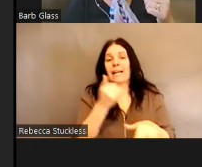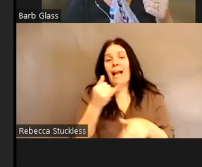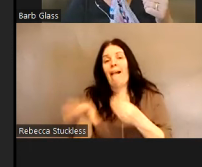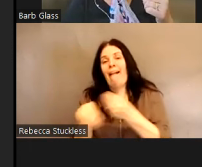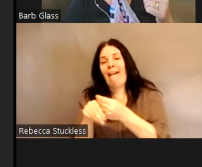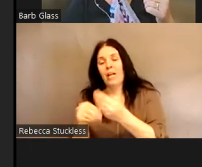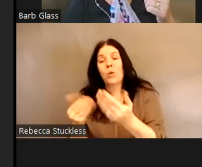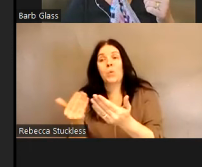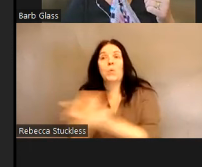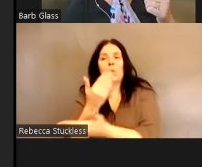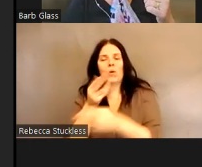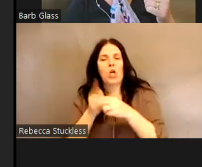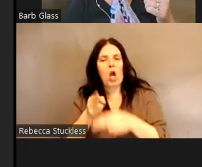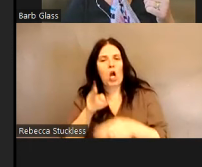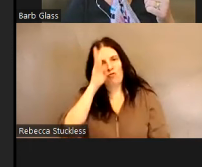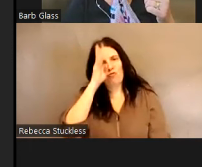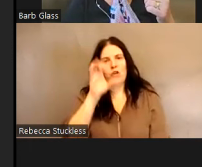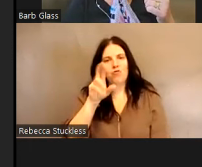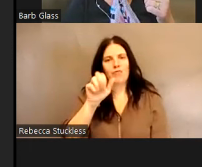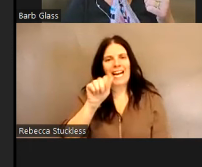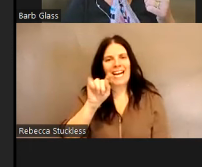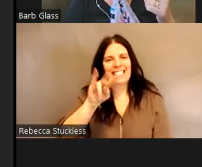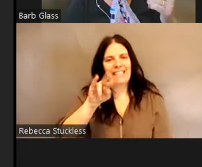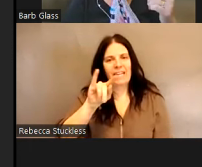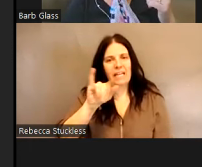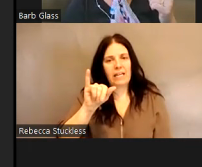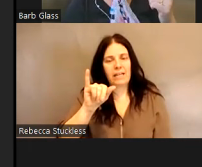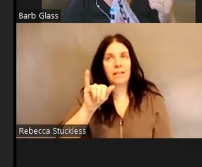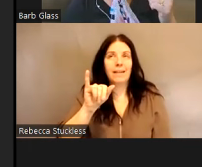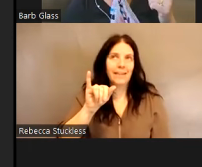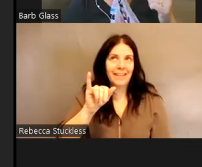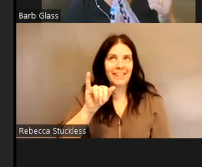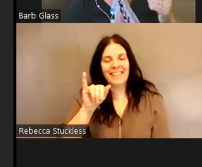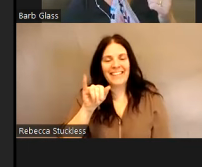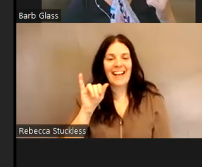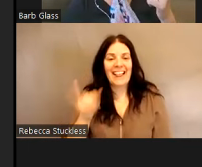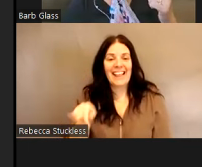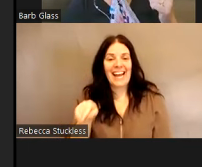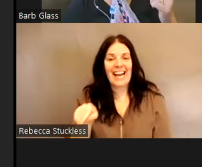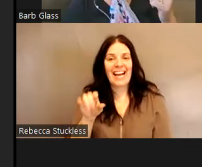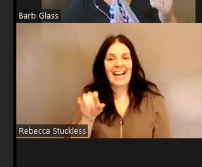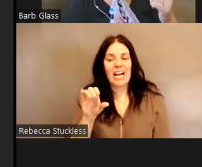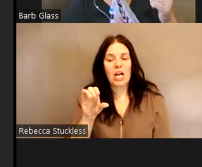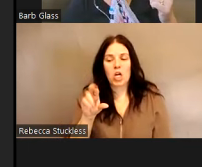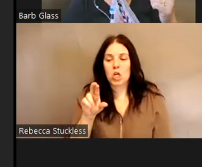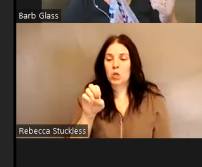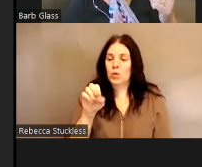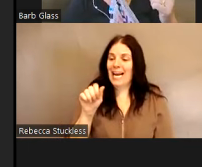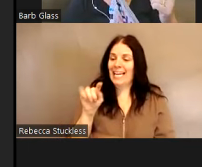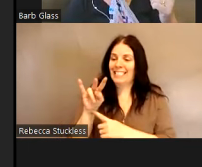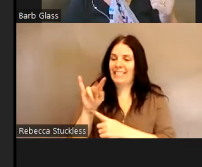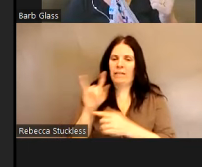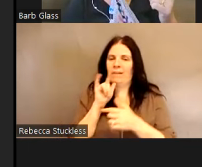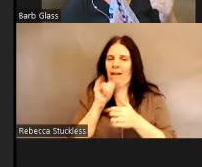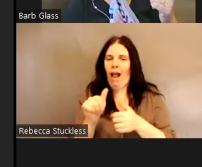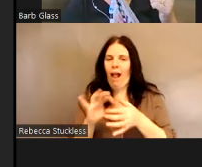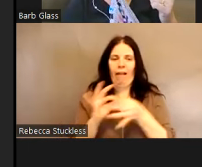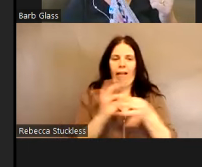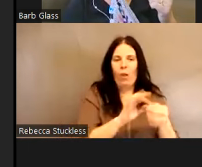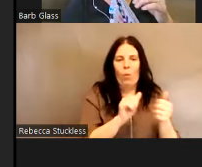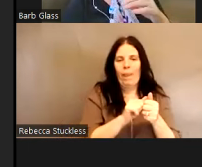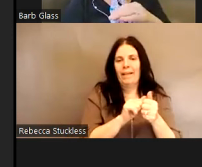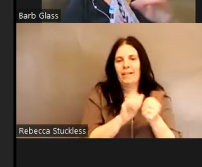creativity. So there's no correlation necessarily between document use and creativity. It's